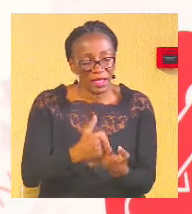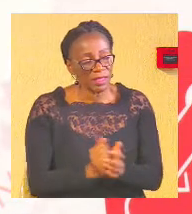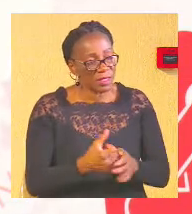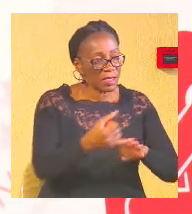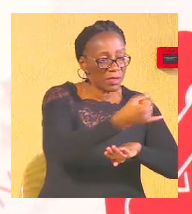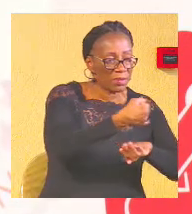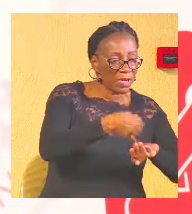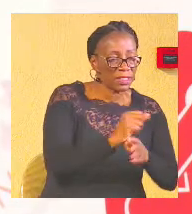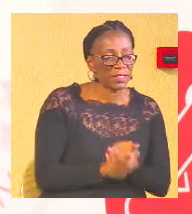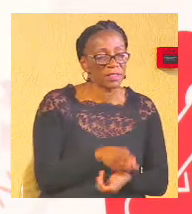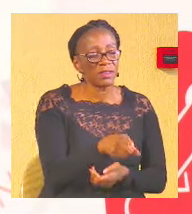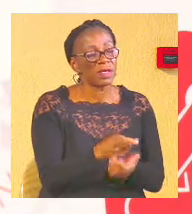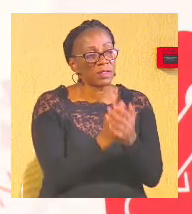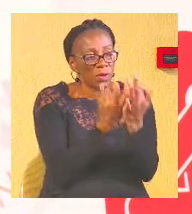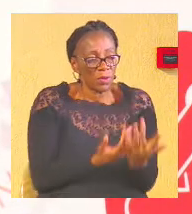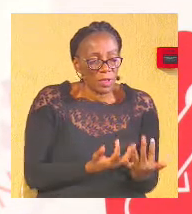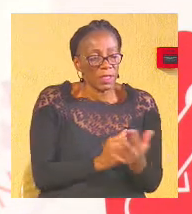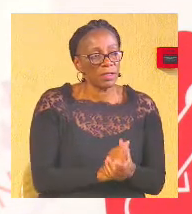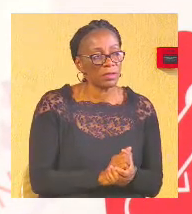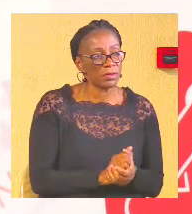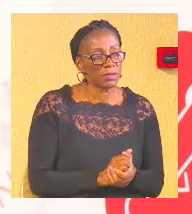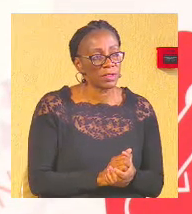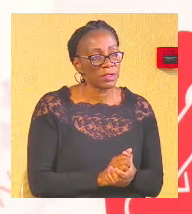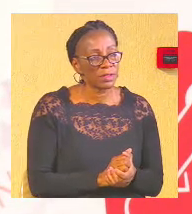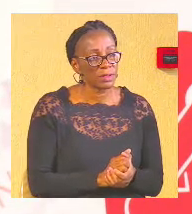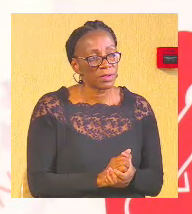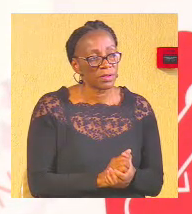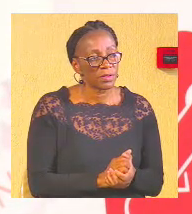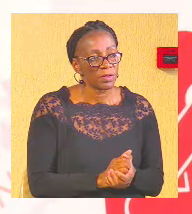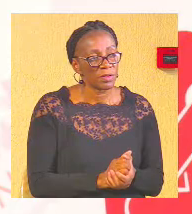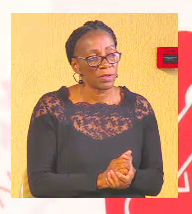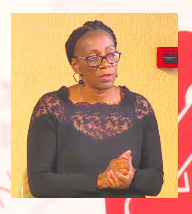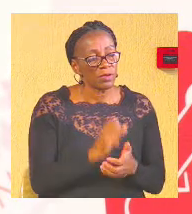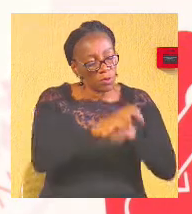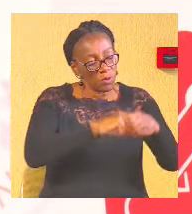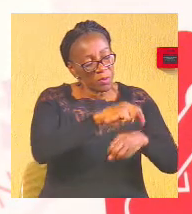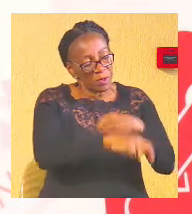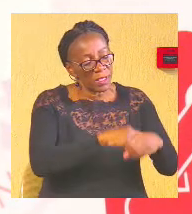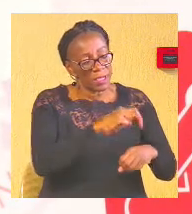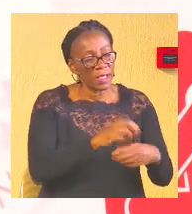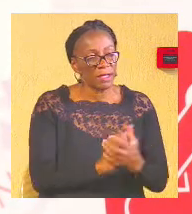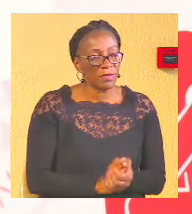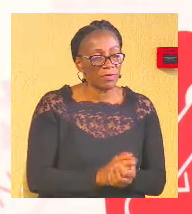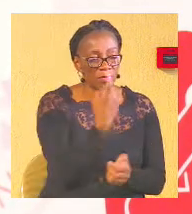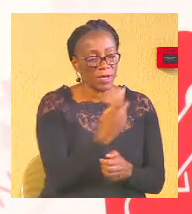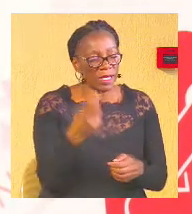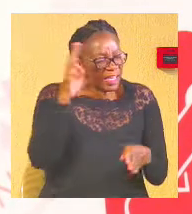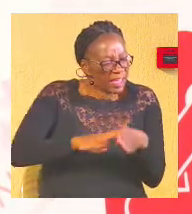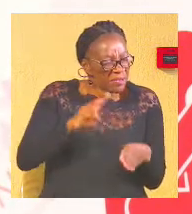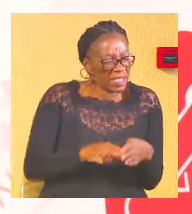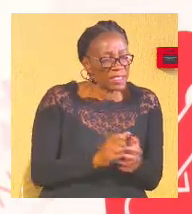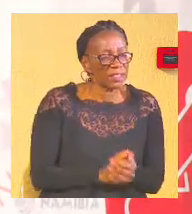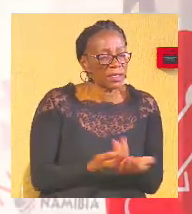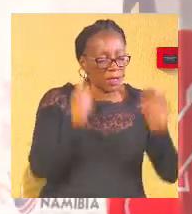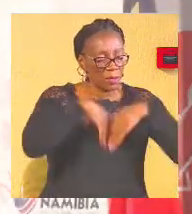is a need to really be ready for any response of any emergencies. Thank you.